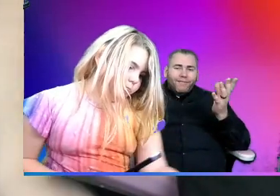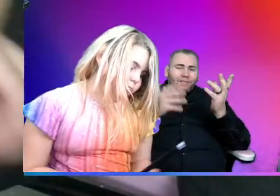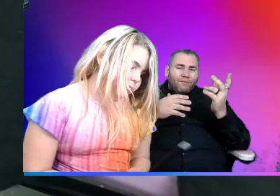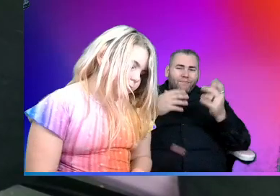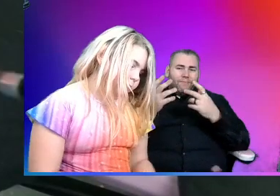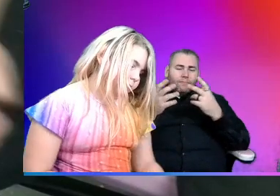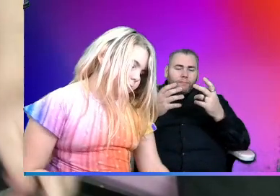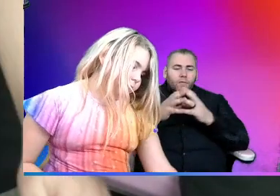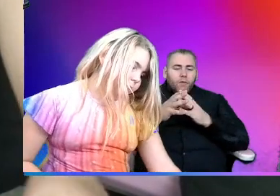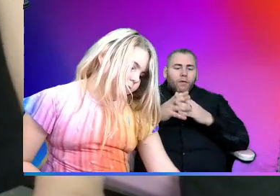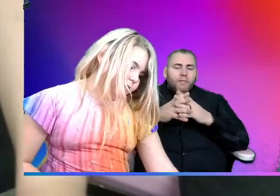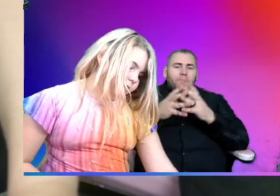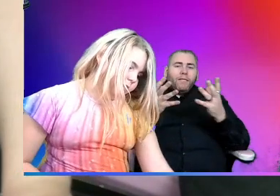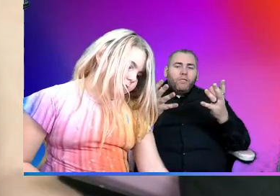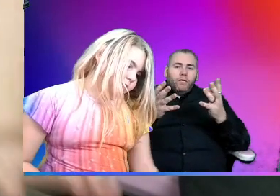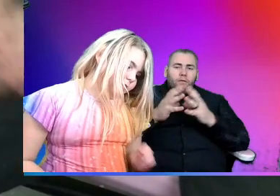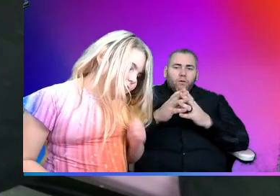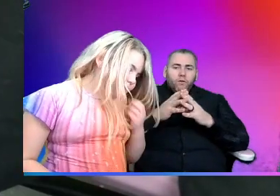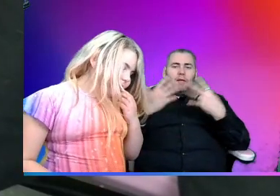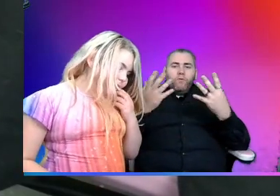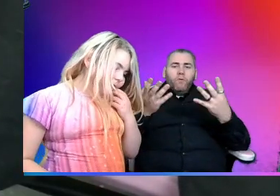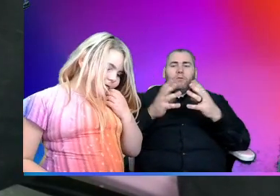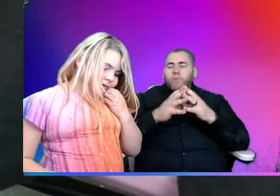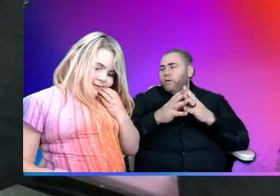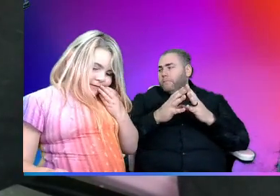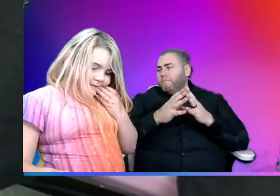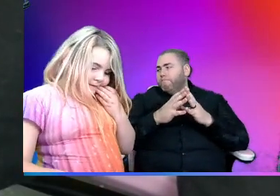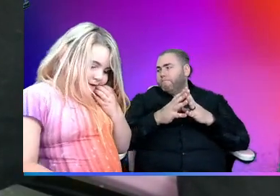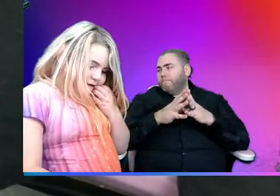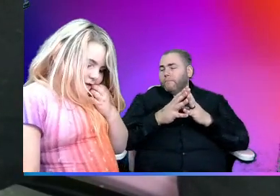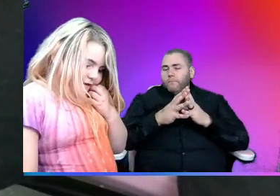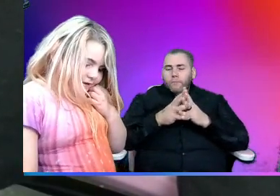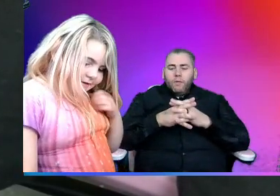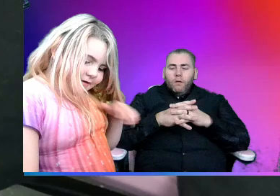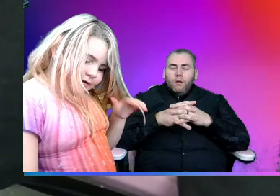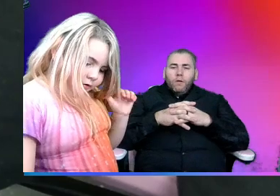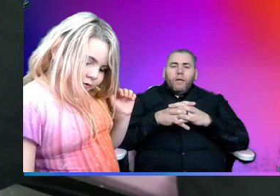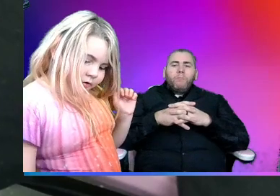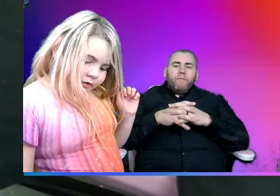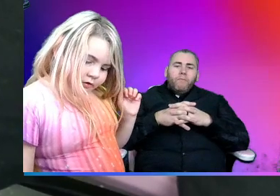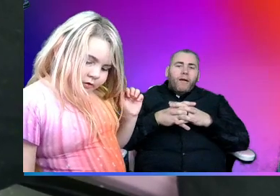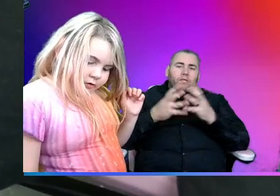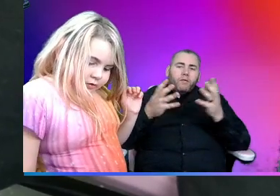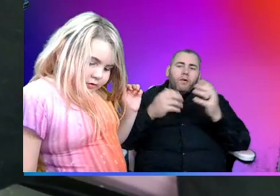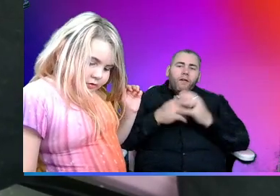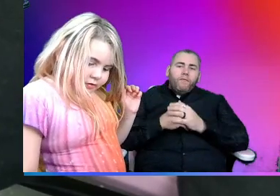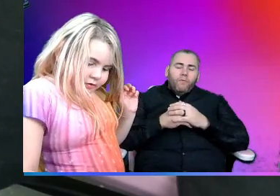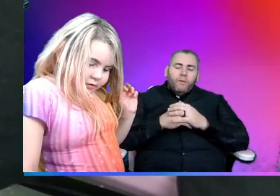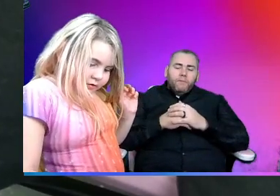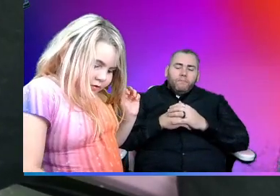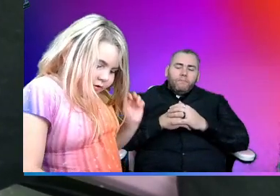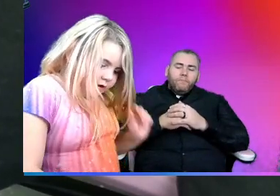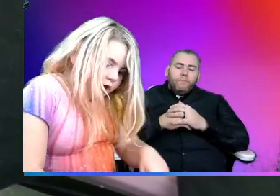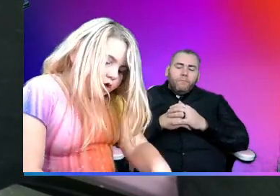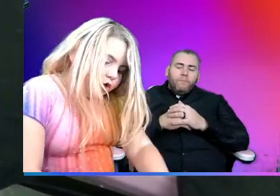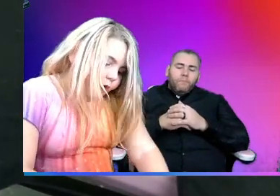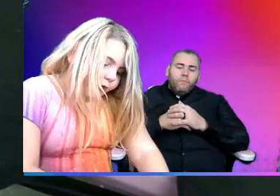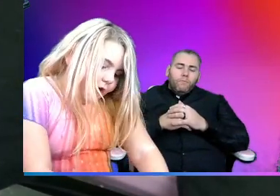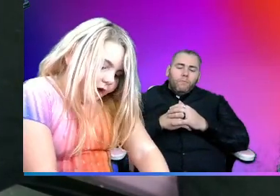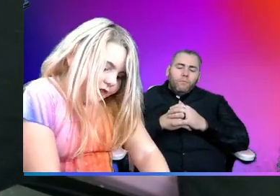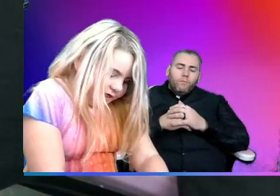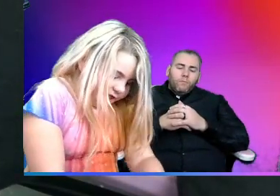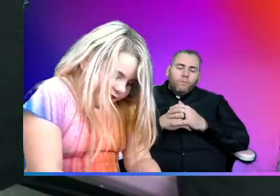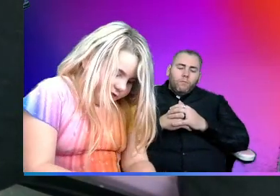but it's magic. You know, you've made a rose appear. You gotta believe the magic. You know, you gotta have fun with it. Mama, so